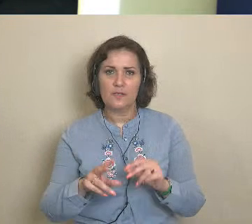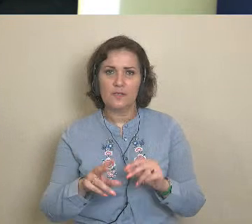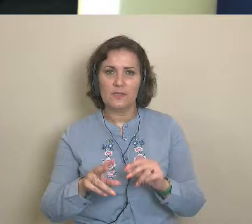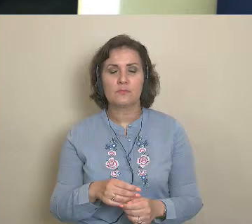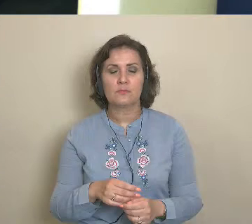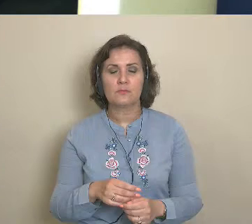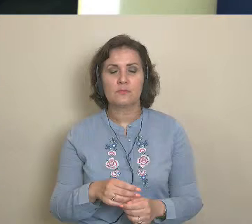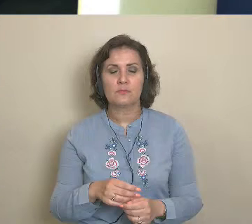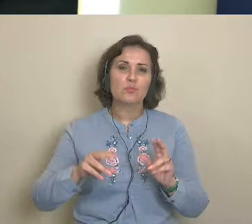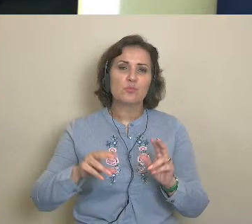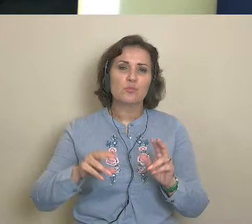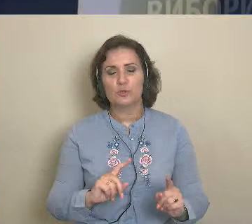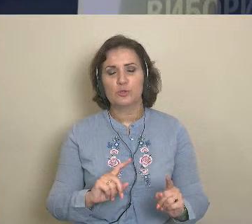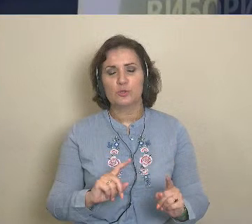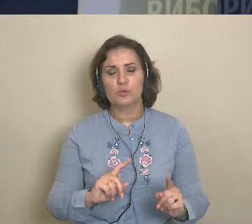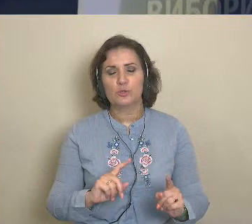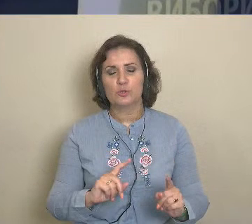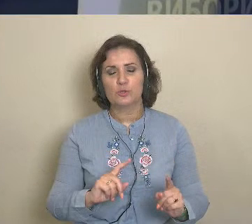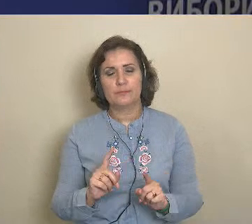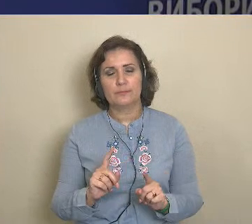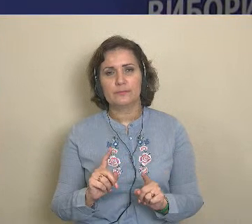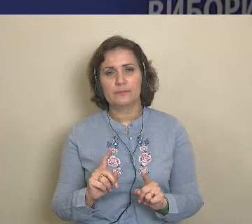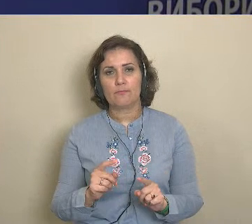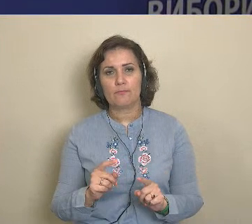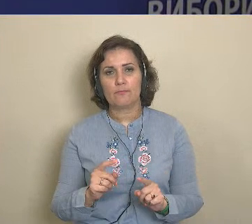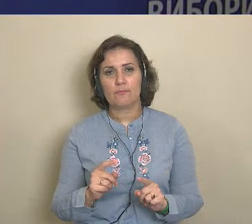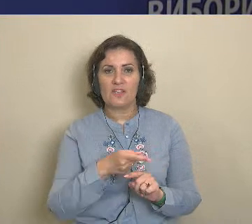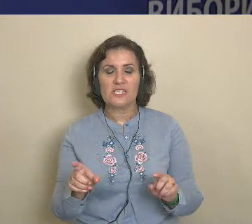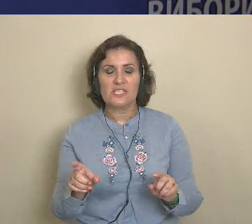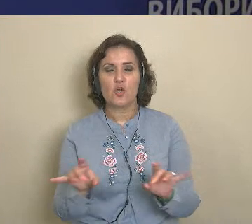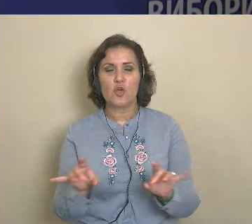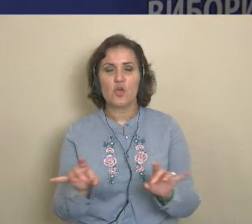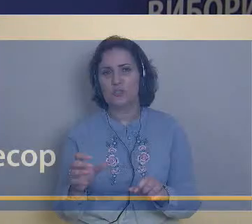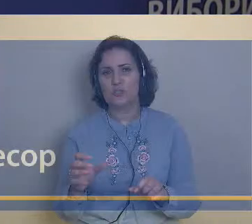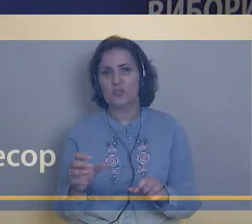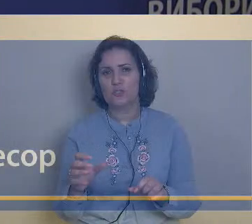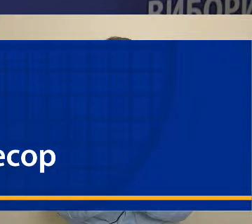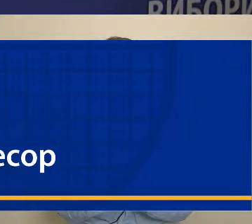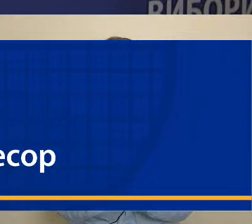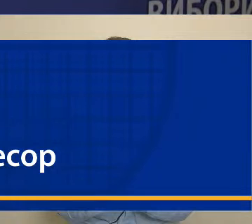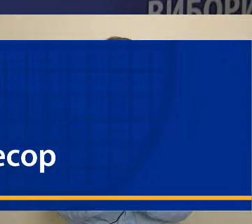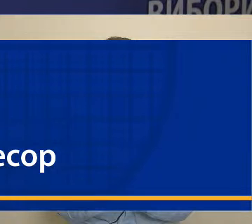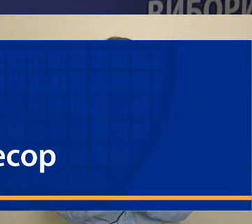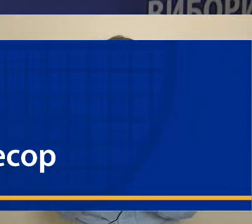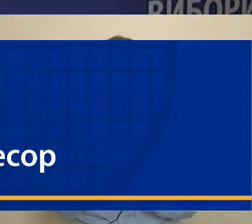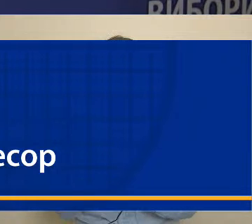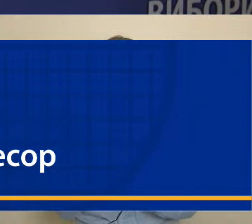introduce these amendments because that's time-consuming process. Well, this